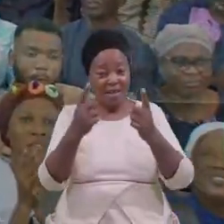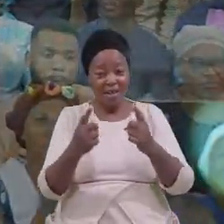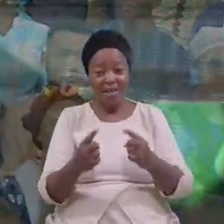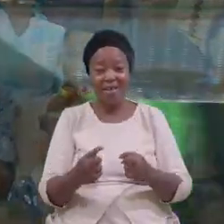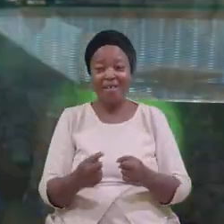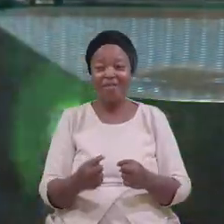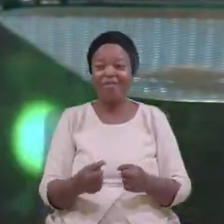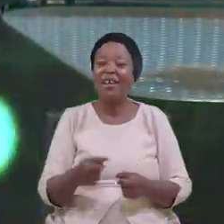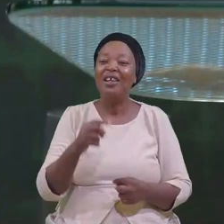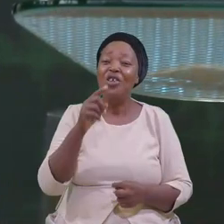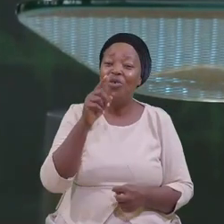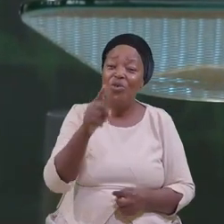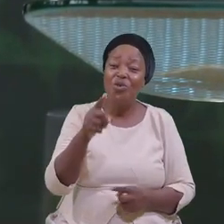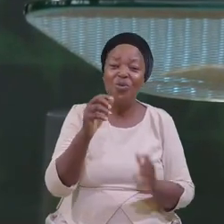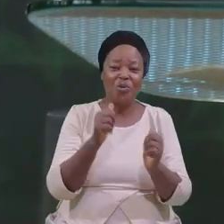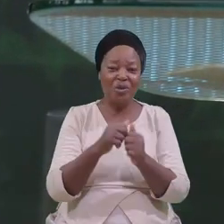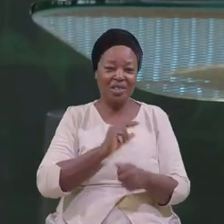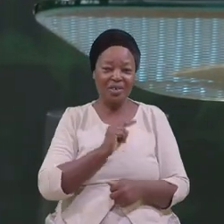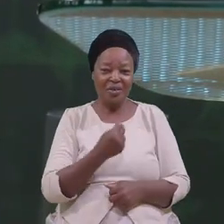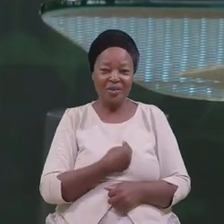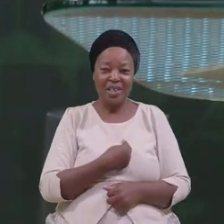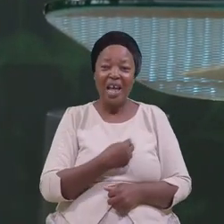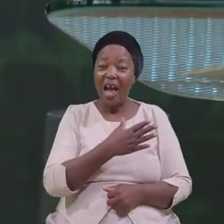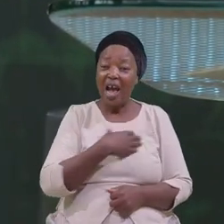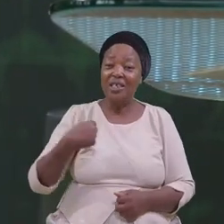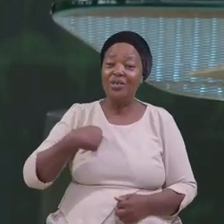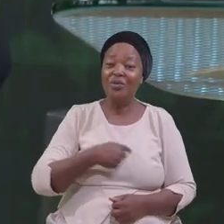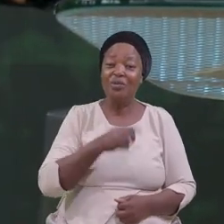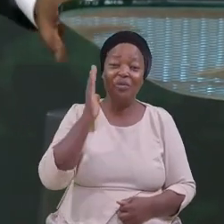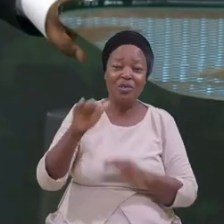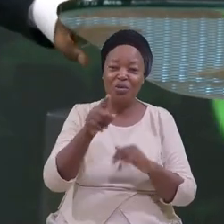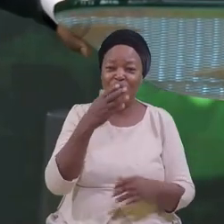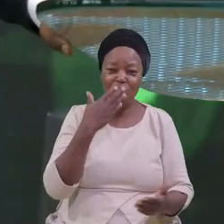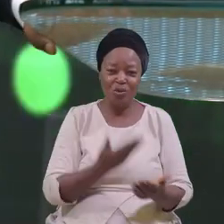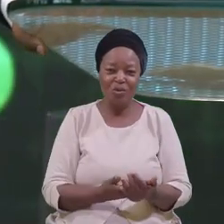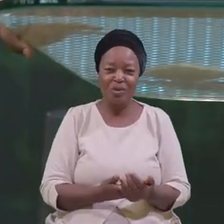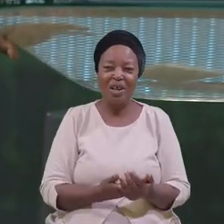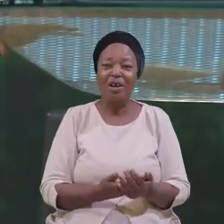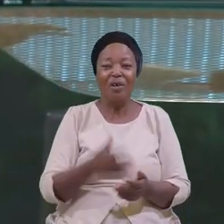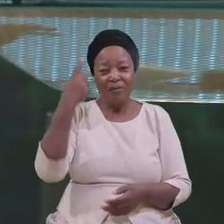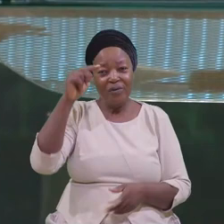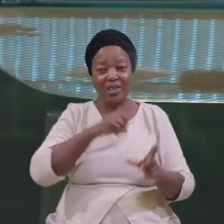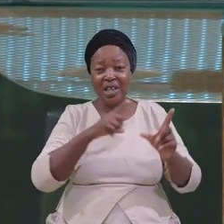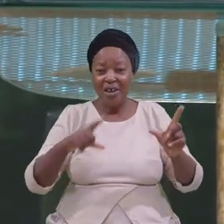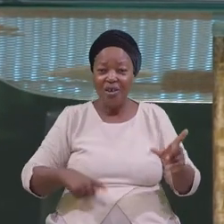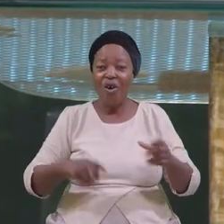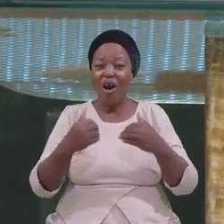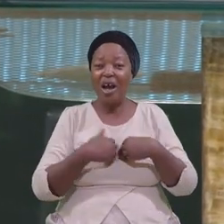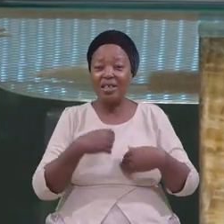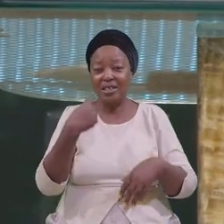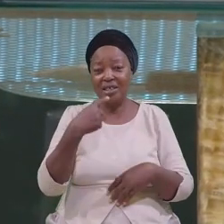Come thou with us, and we will do you good. For the Lord has